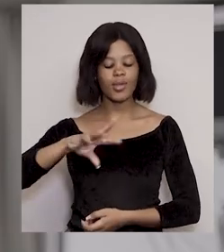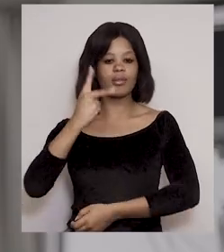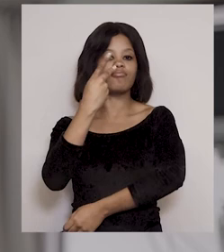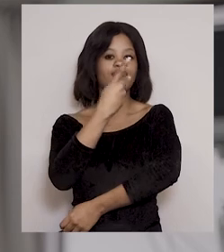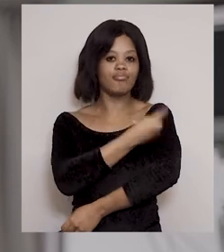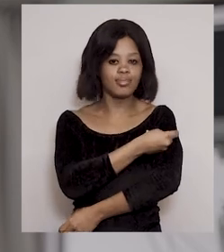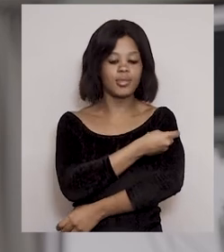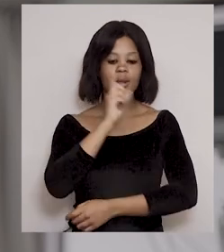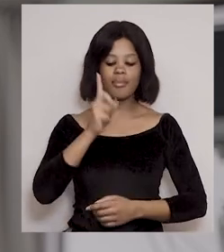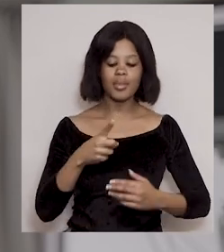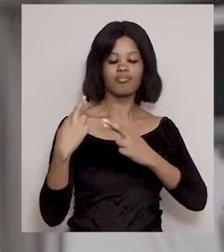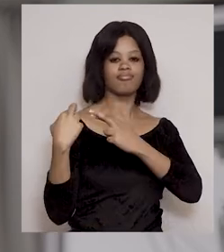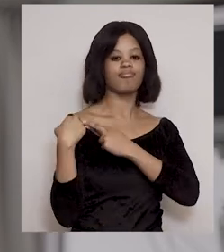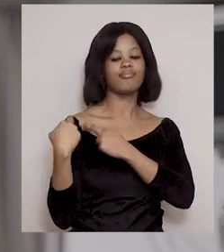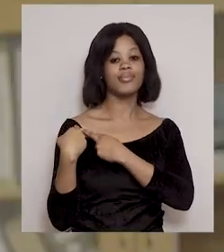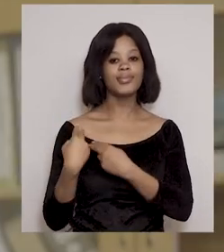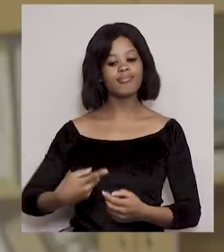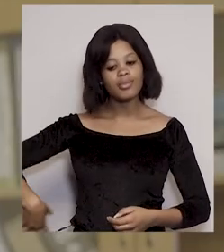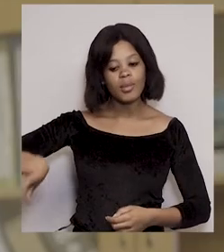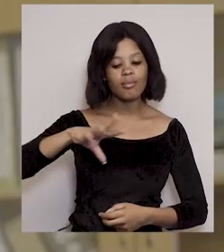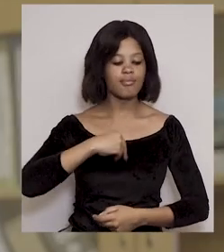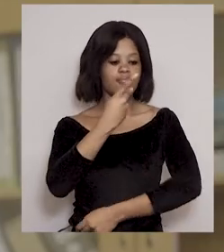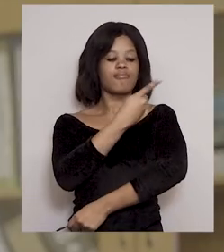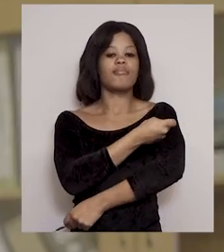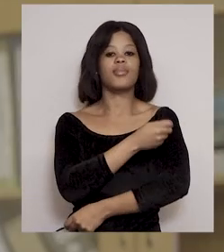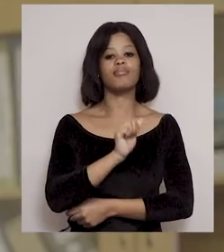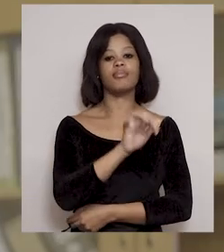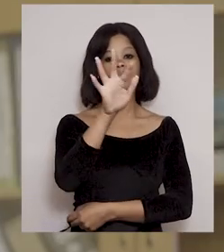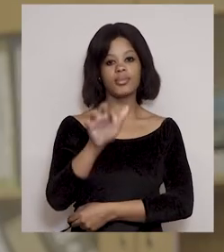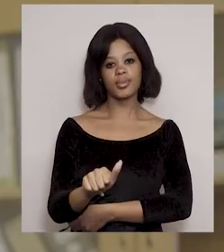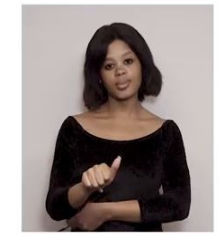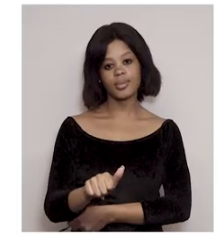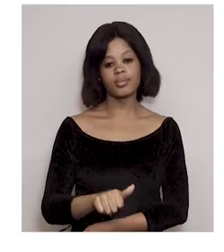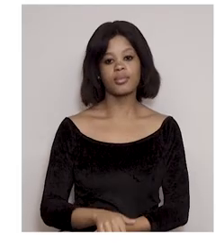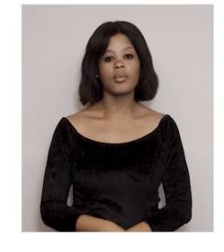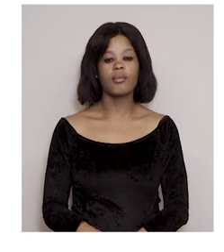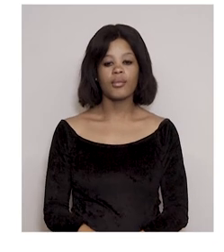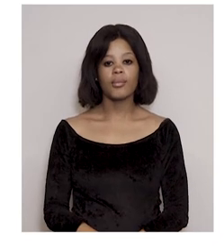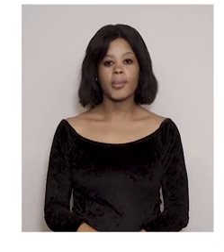Let's get vaccinated. Let's get responsible. Let's get vaccinated, South Africa.